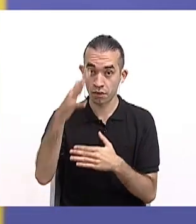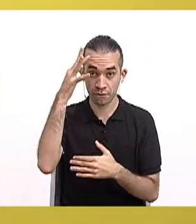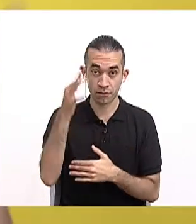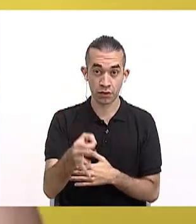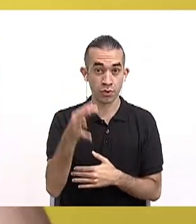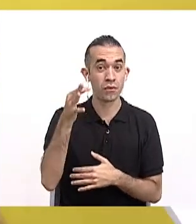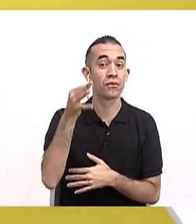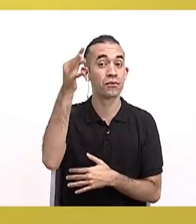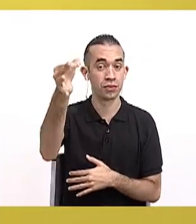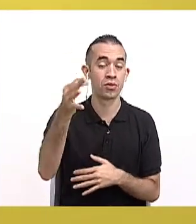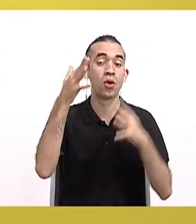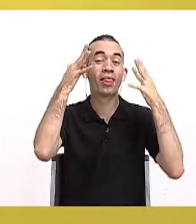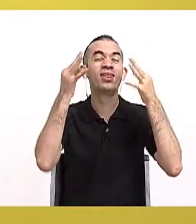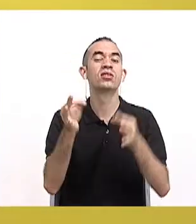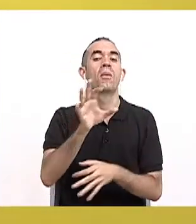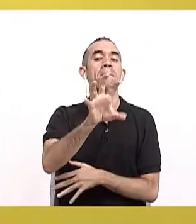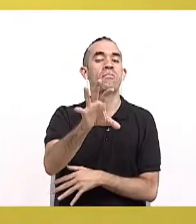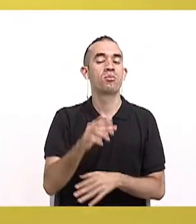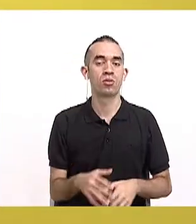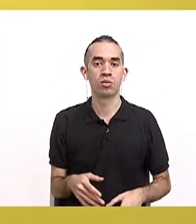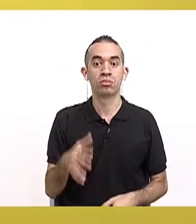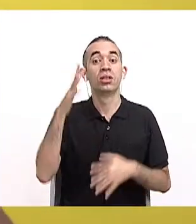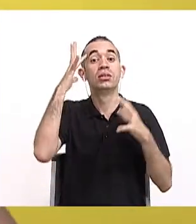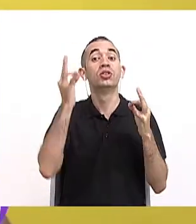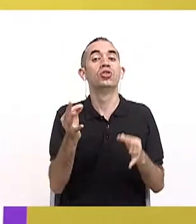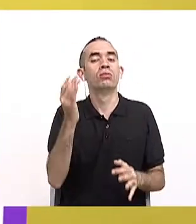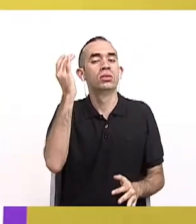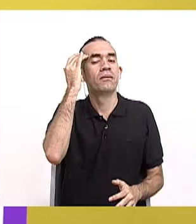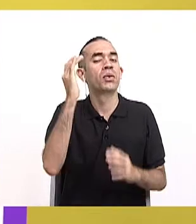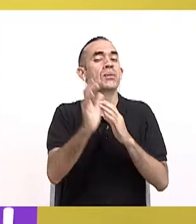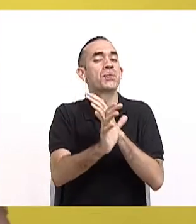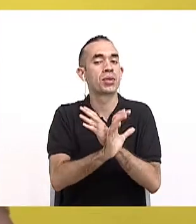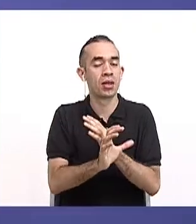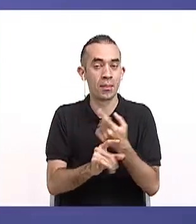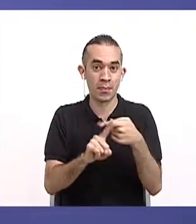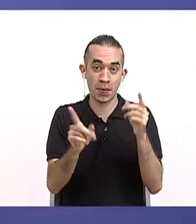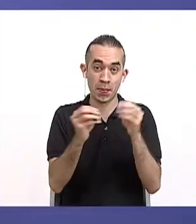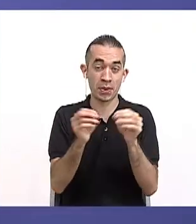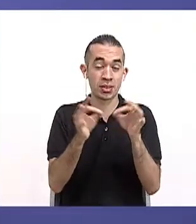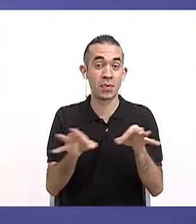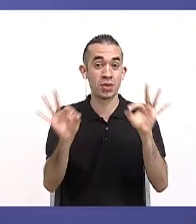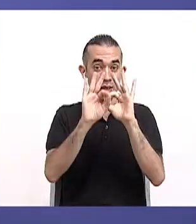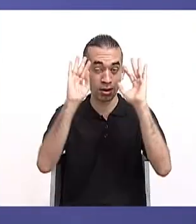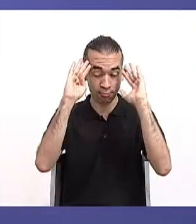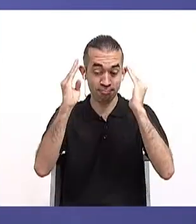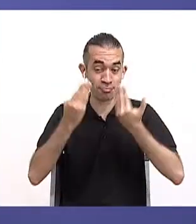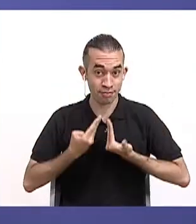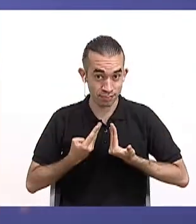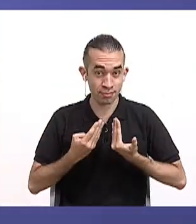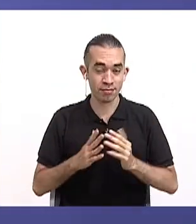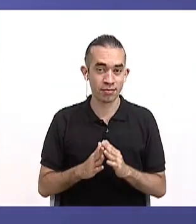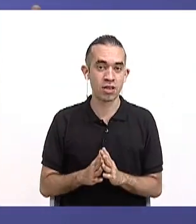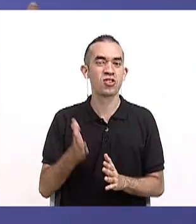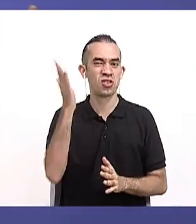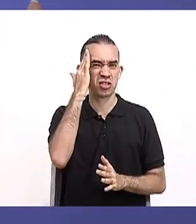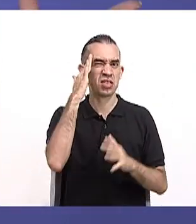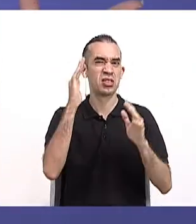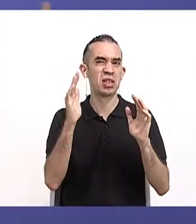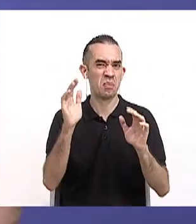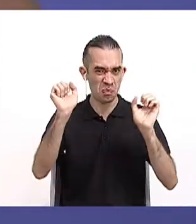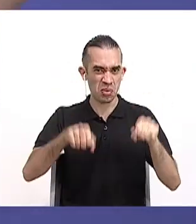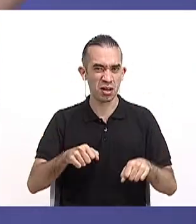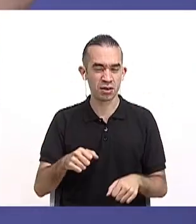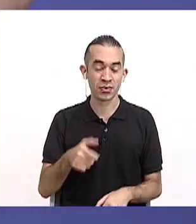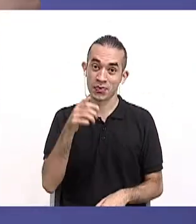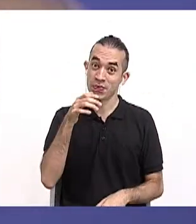decisions. Choose wisely, but most importantly, listen to yourself. I know you can do it. That's it for now. See you